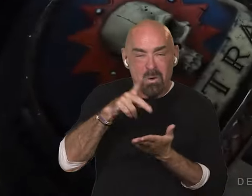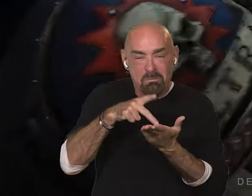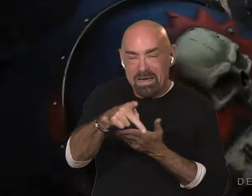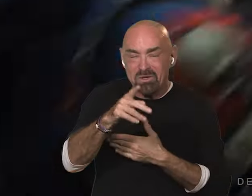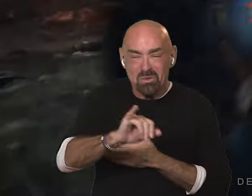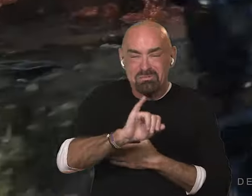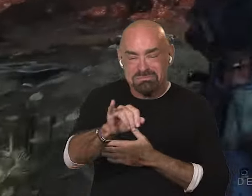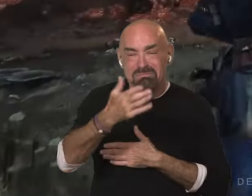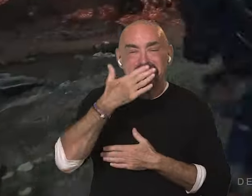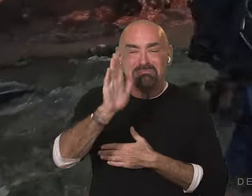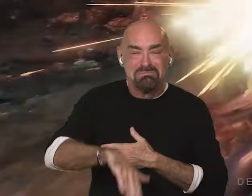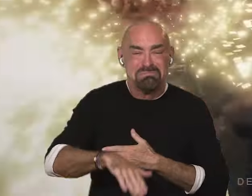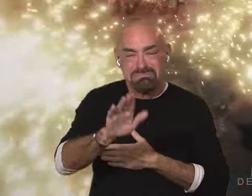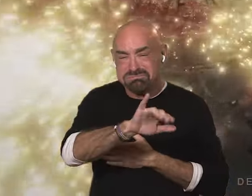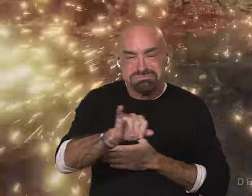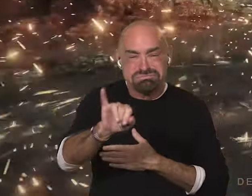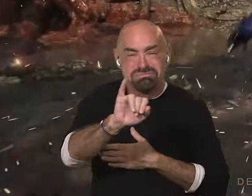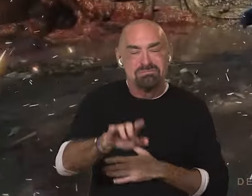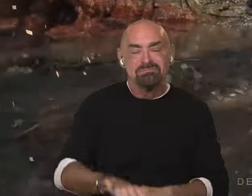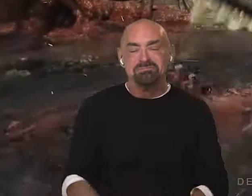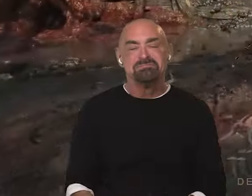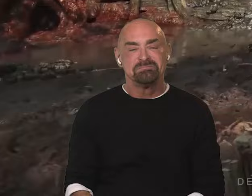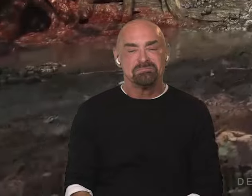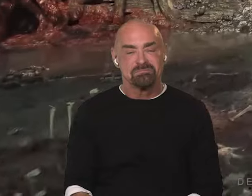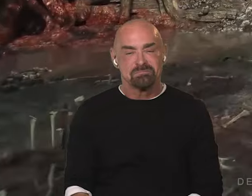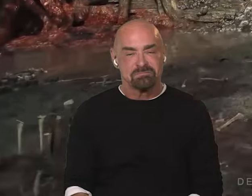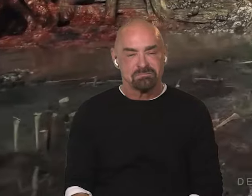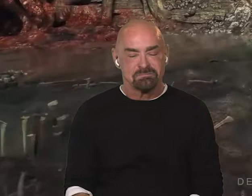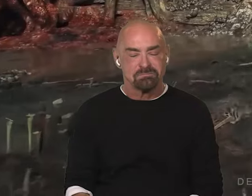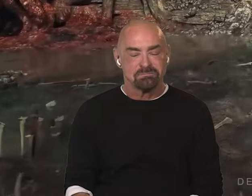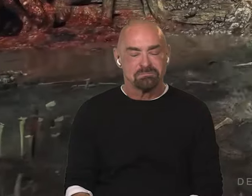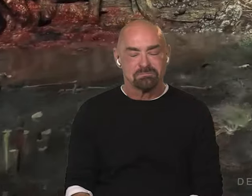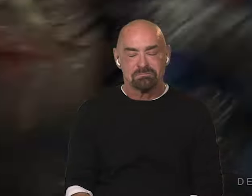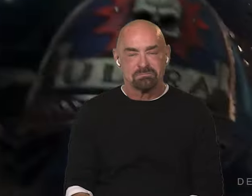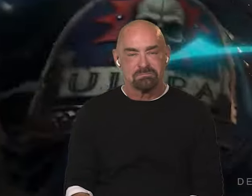You will pay, you rotten cowards!